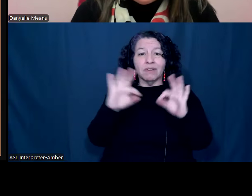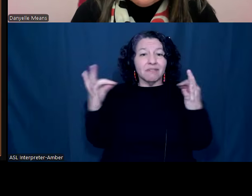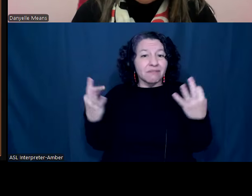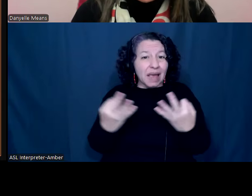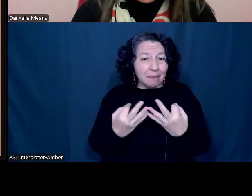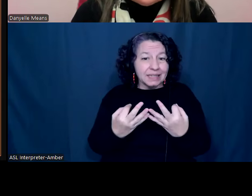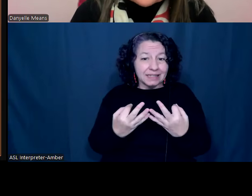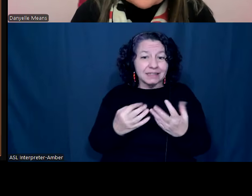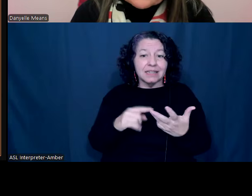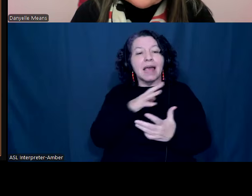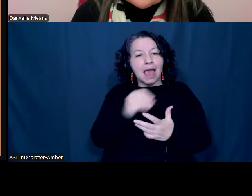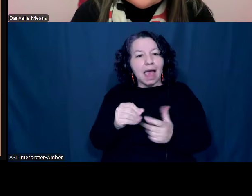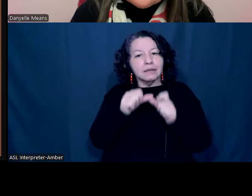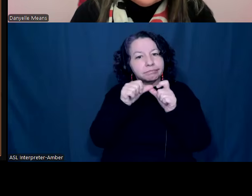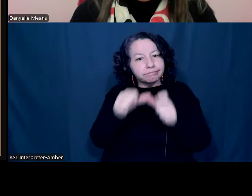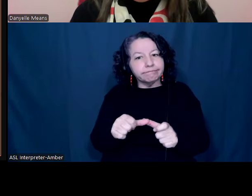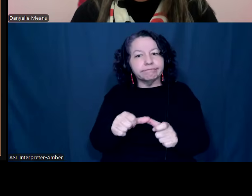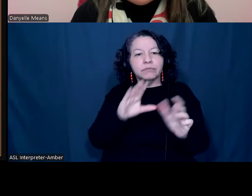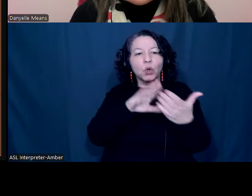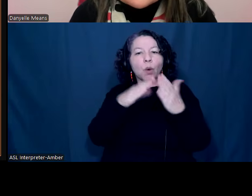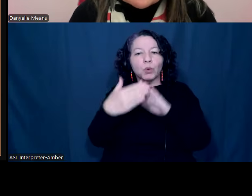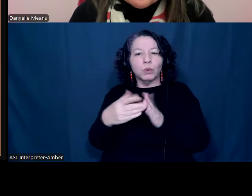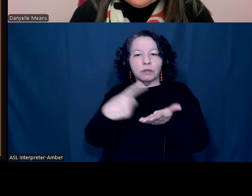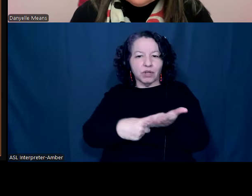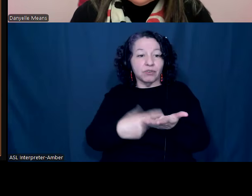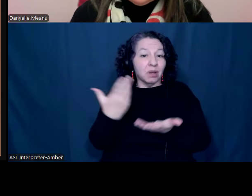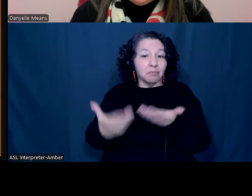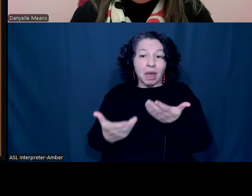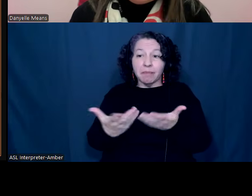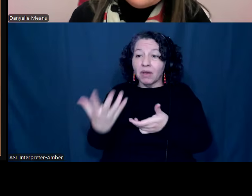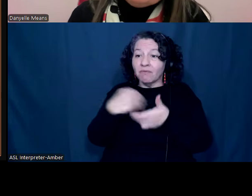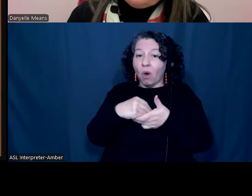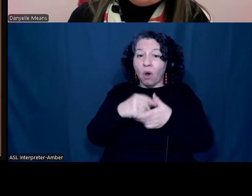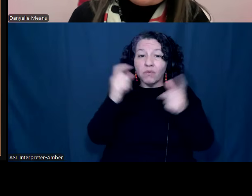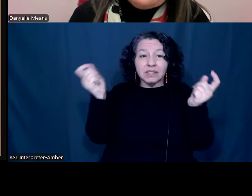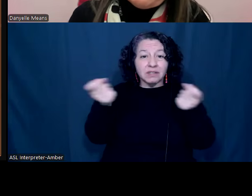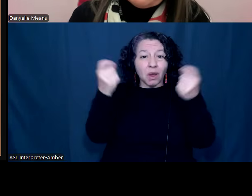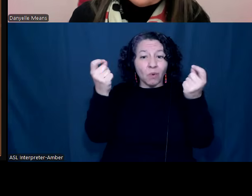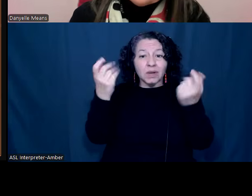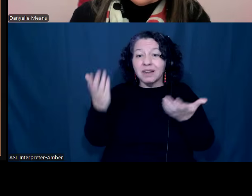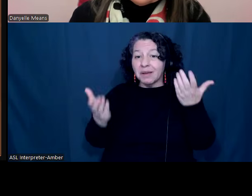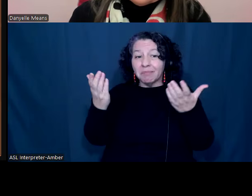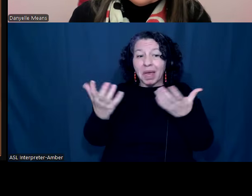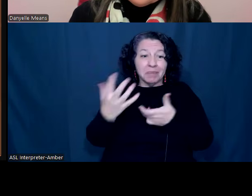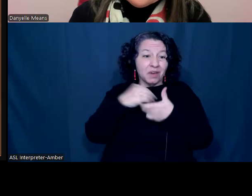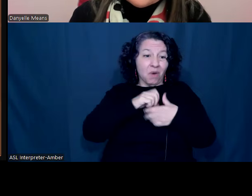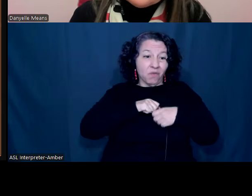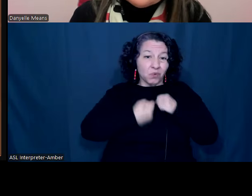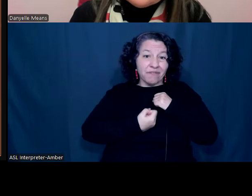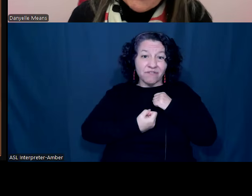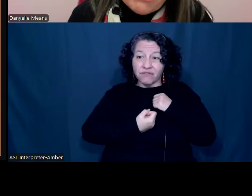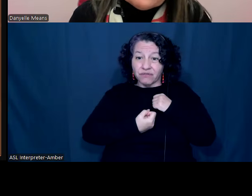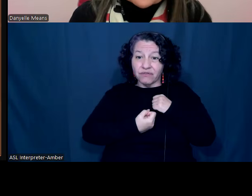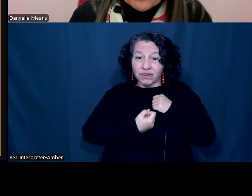community conversations. It may involve ceremony. It may involve grief. And